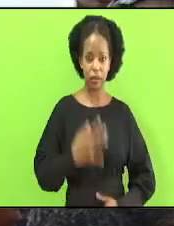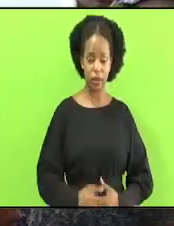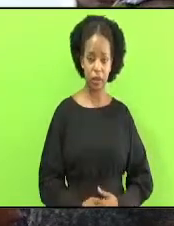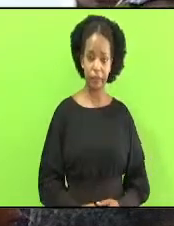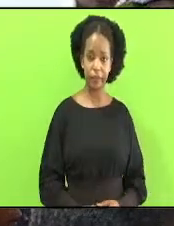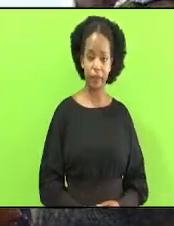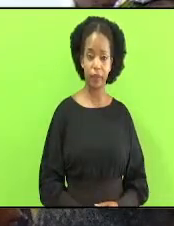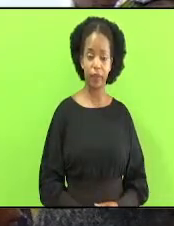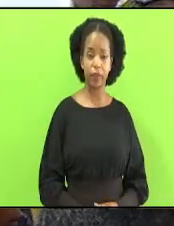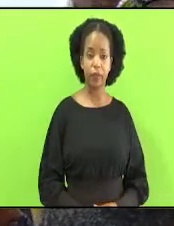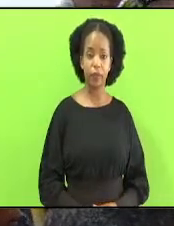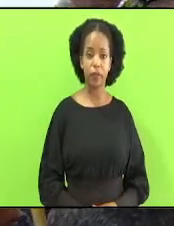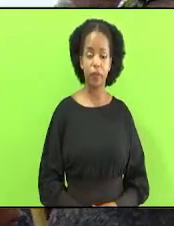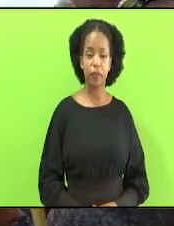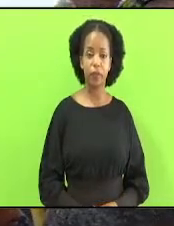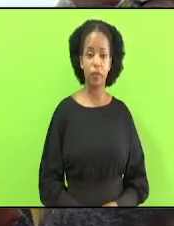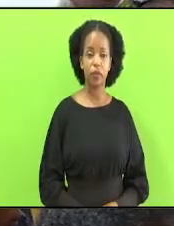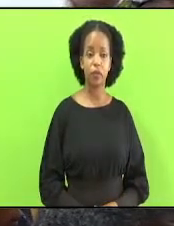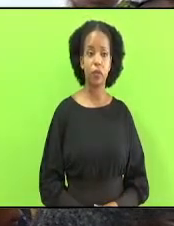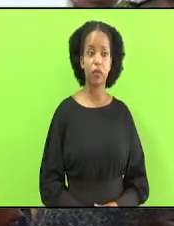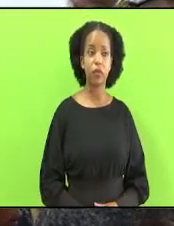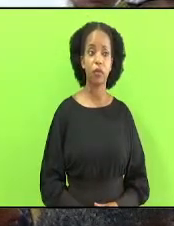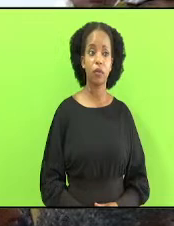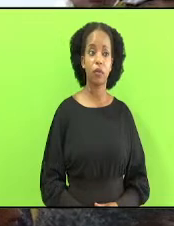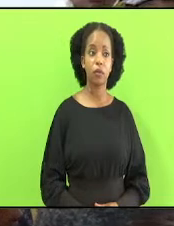ka go runya ga mello ya tlhaga.